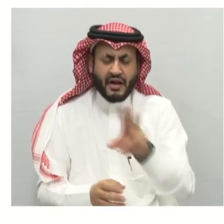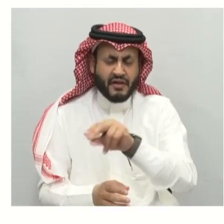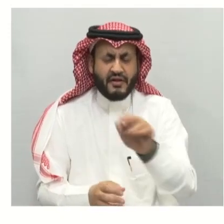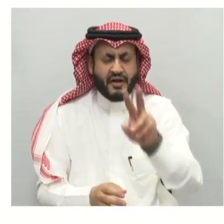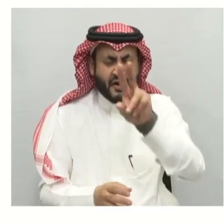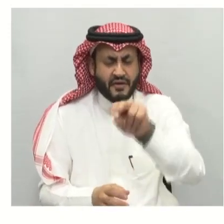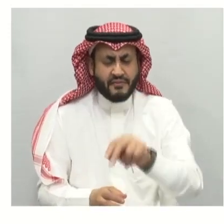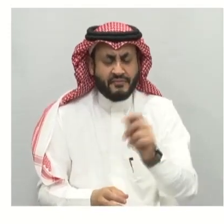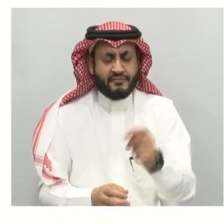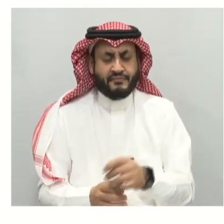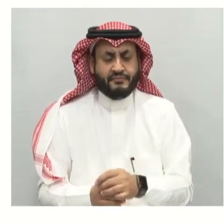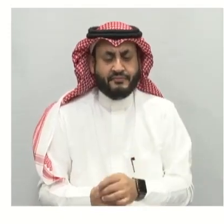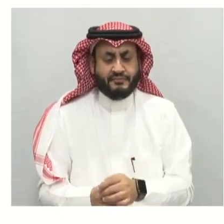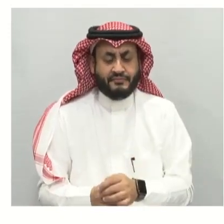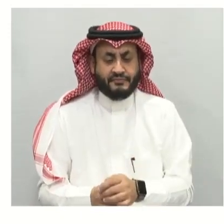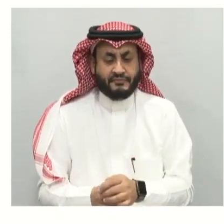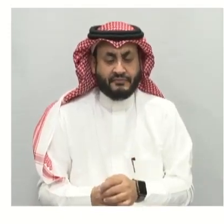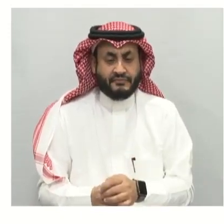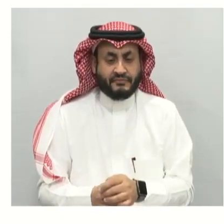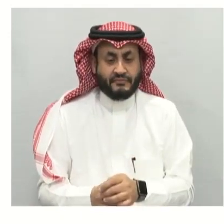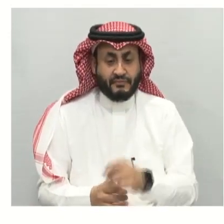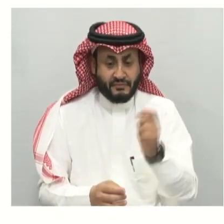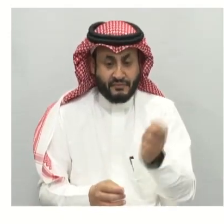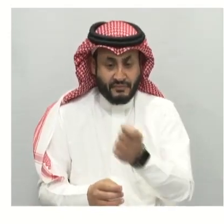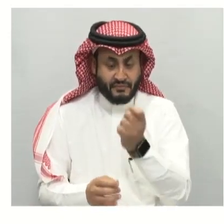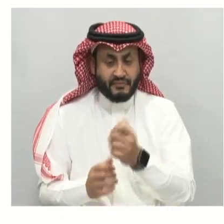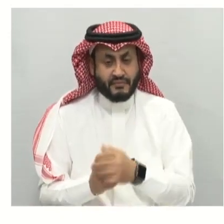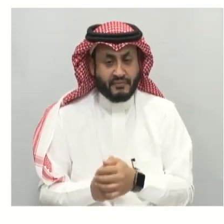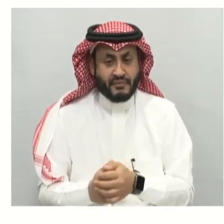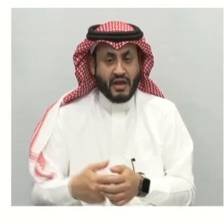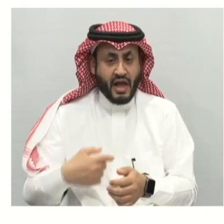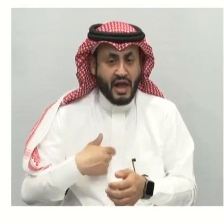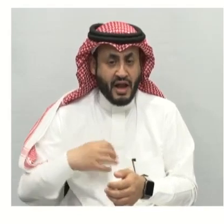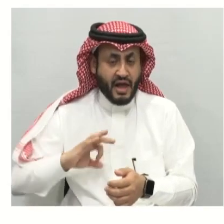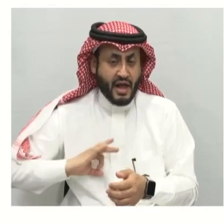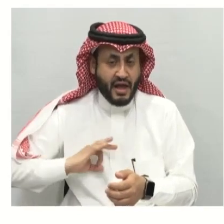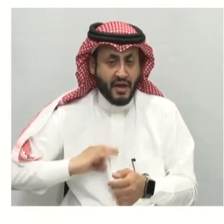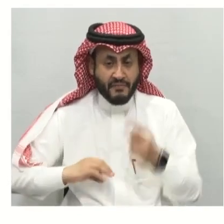different. I like Saturday